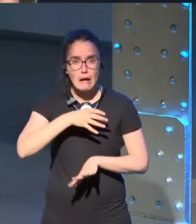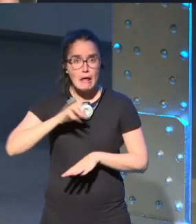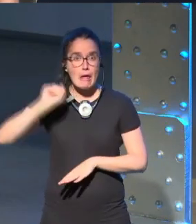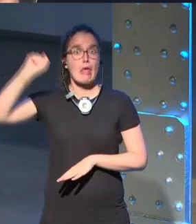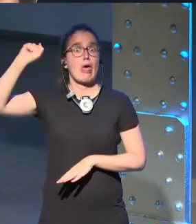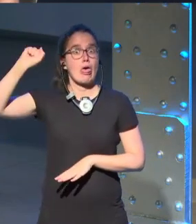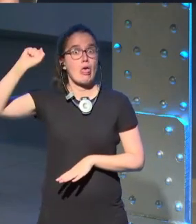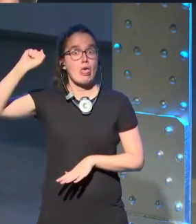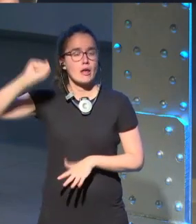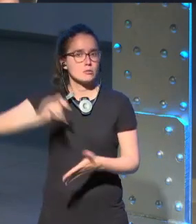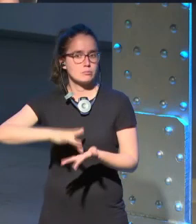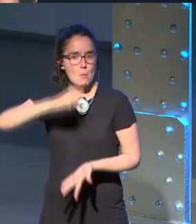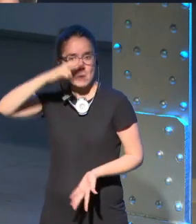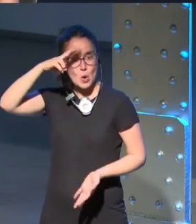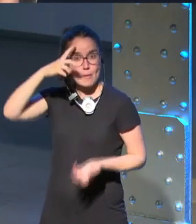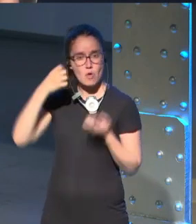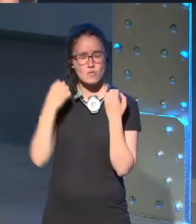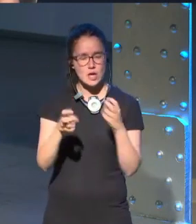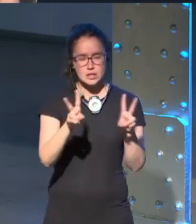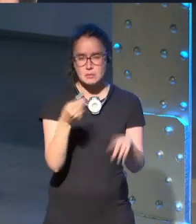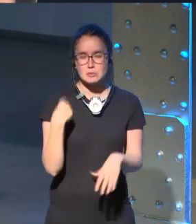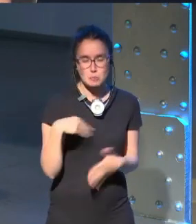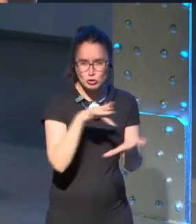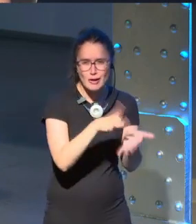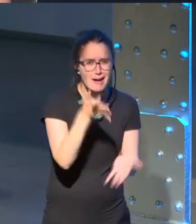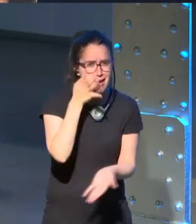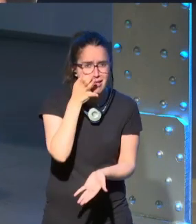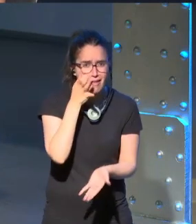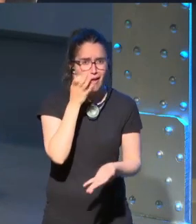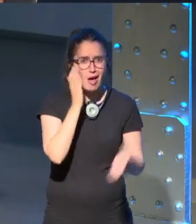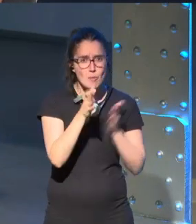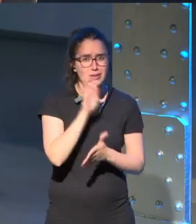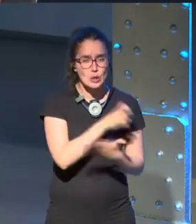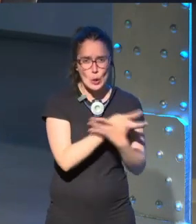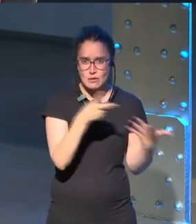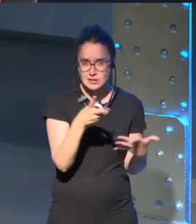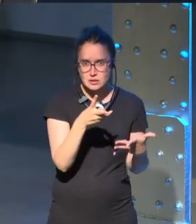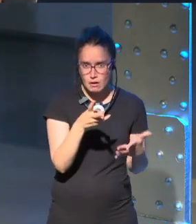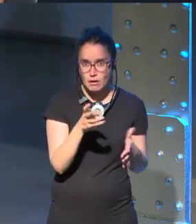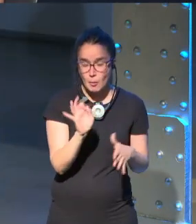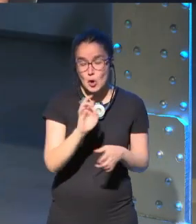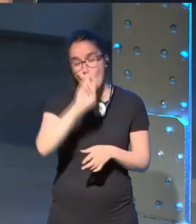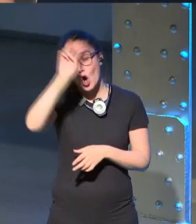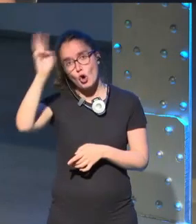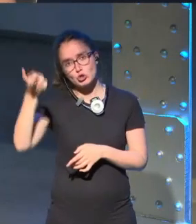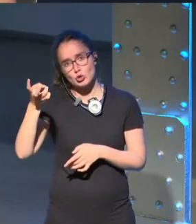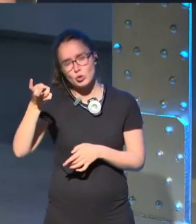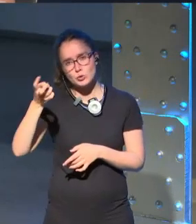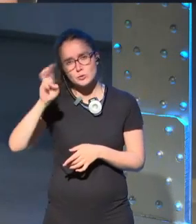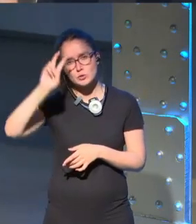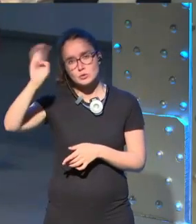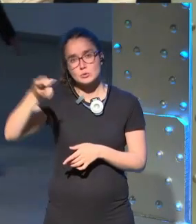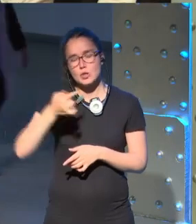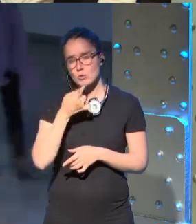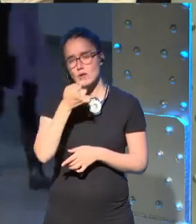concerned about not only that was happening, but another element of it, which was that, well, I'll paraphrase the quote and you'll